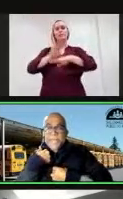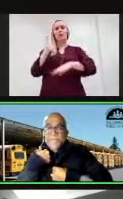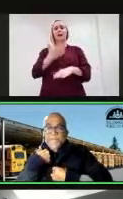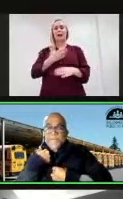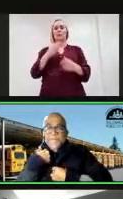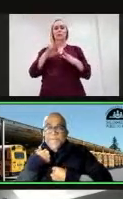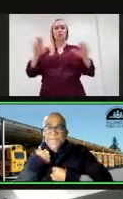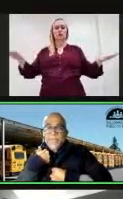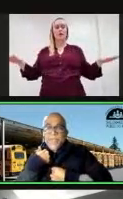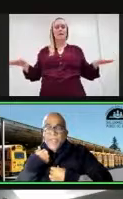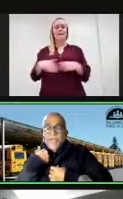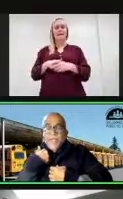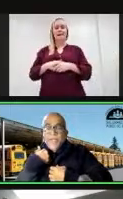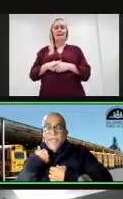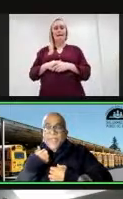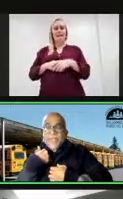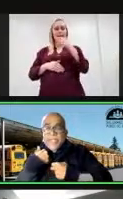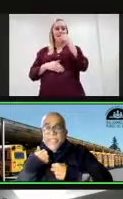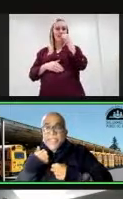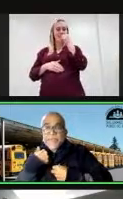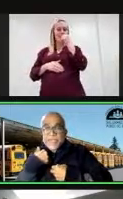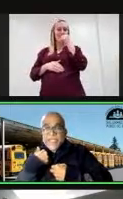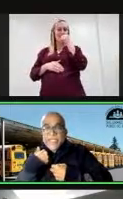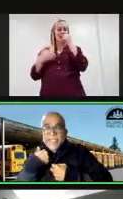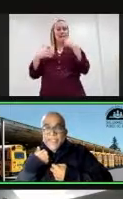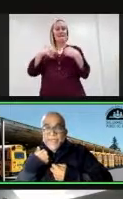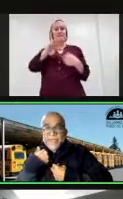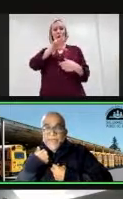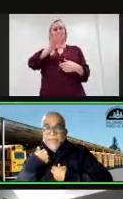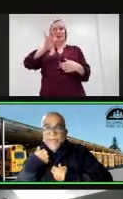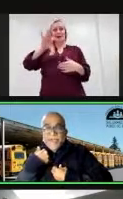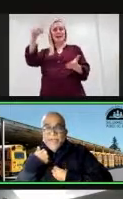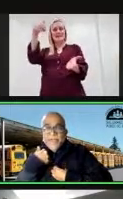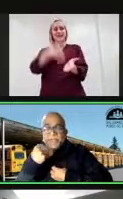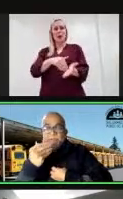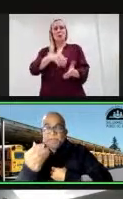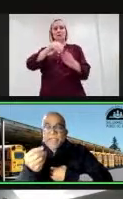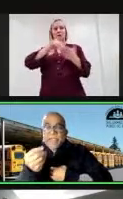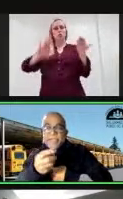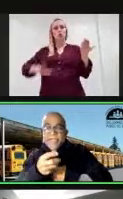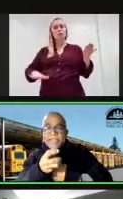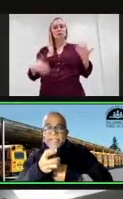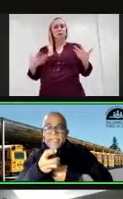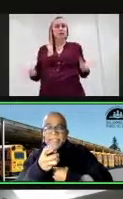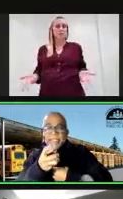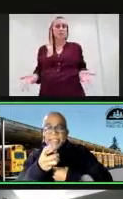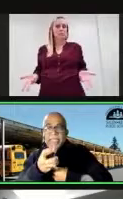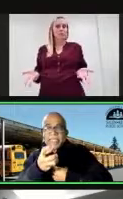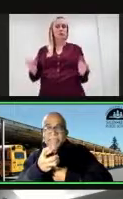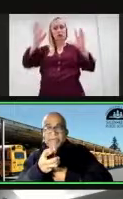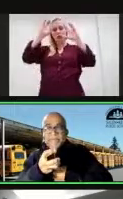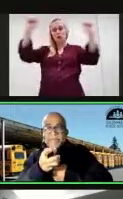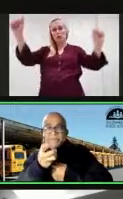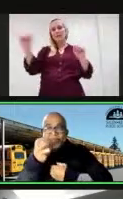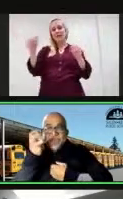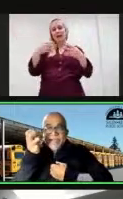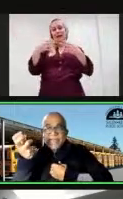see. And we have 39,000 kids. I mean, superintendent is like the gatekeeper